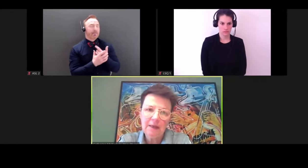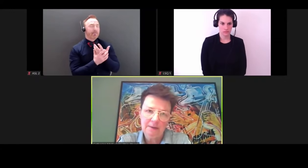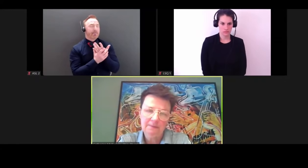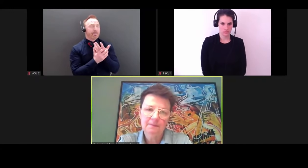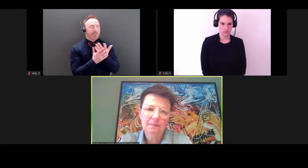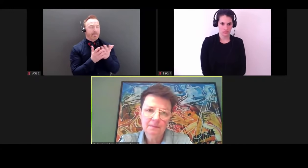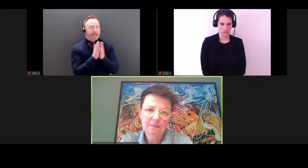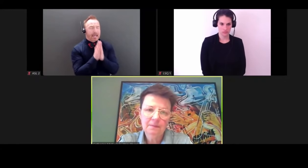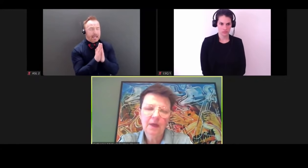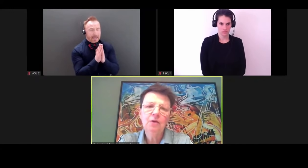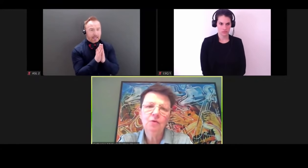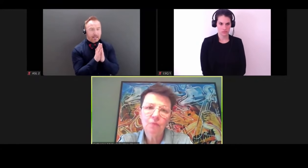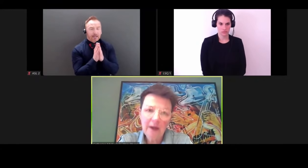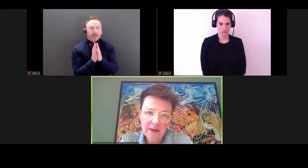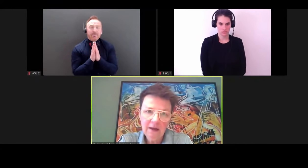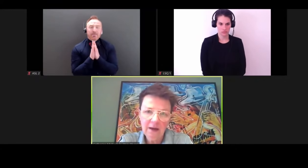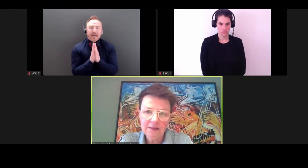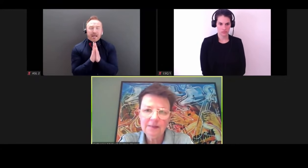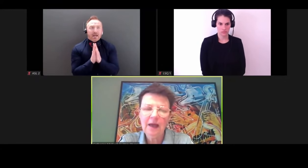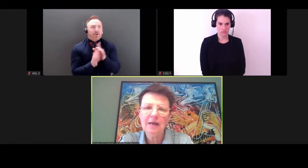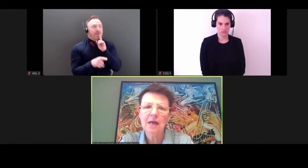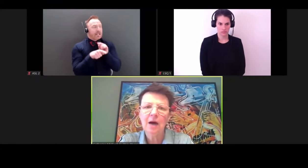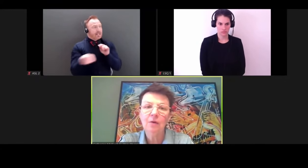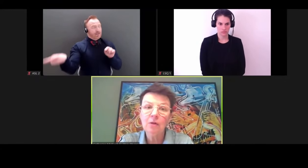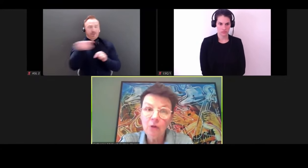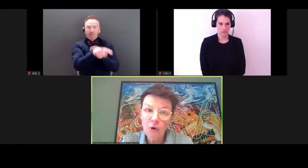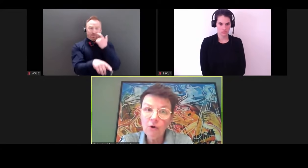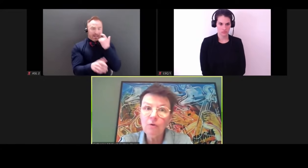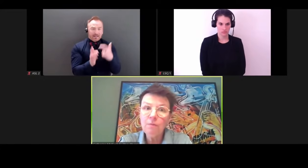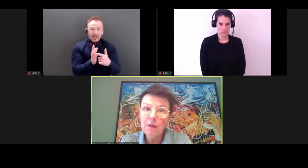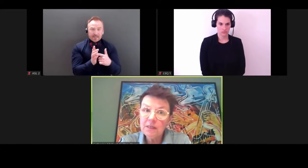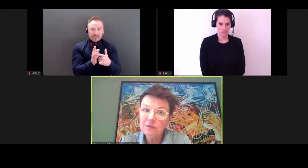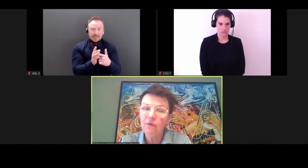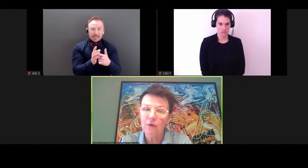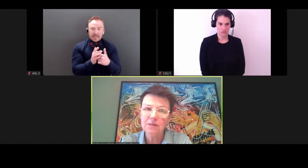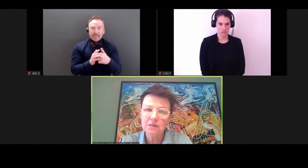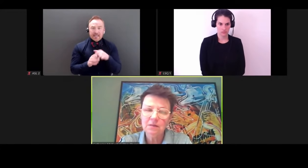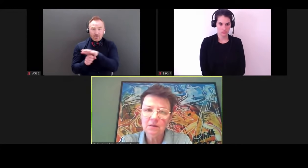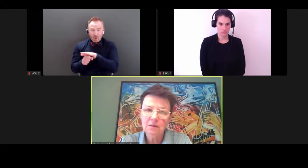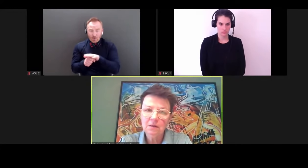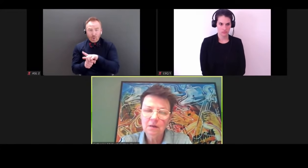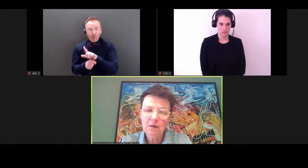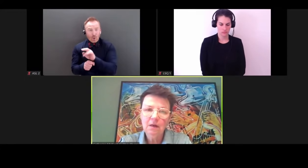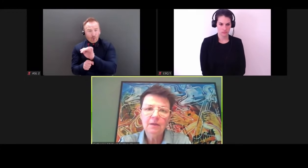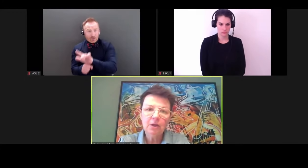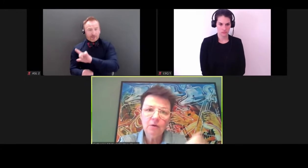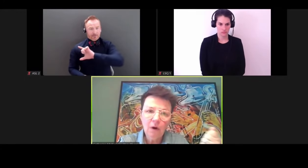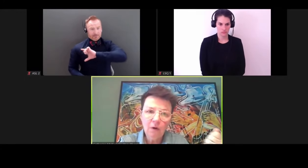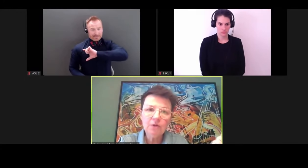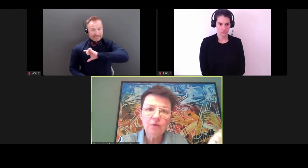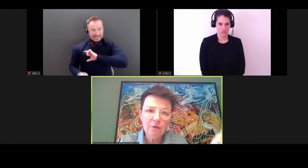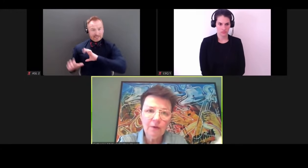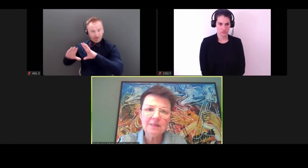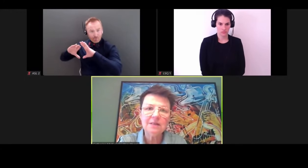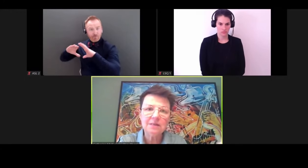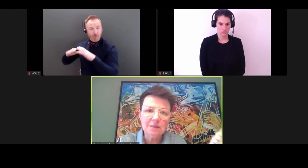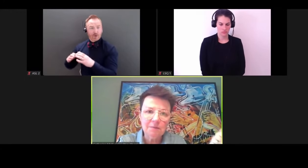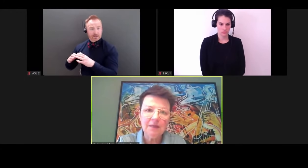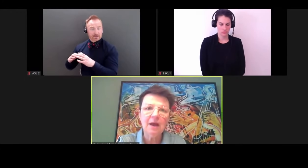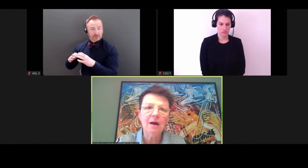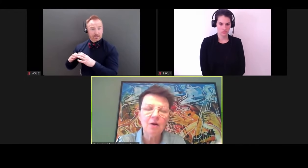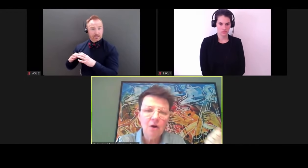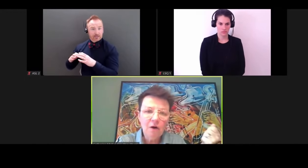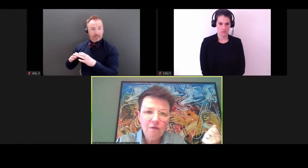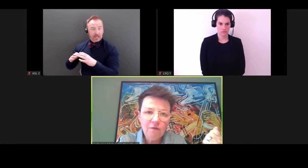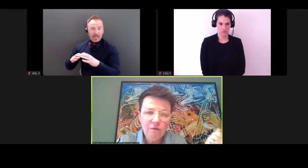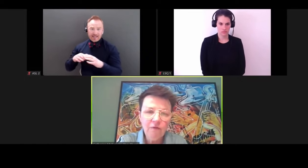a plea that you recognize as our local police force, that you owe it to our residents to be